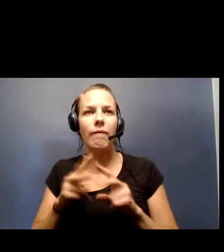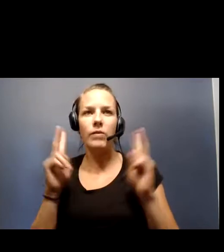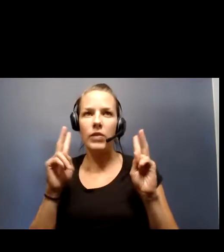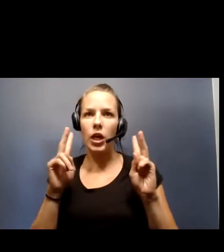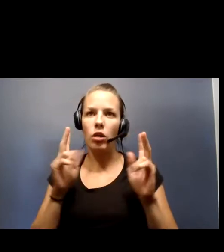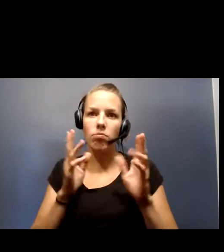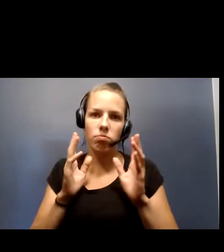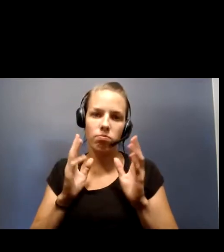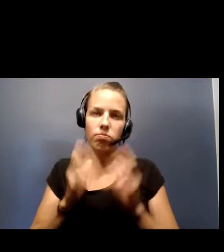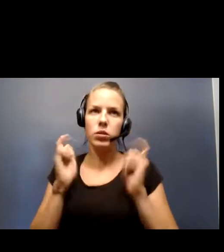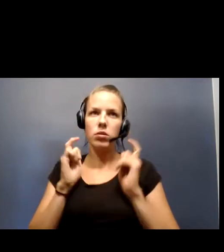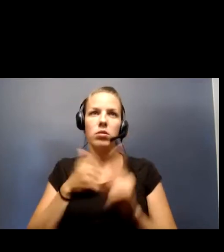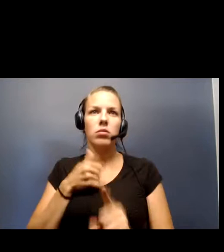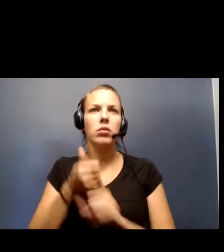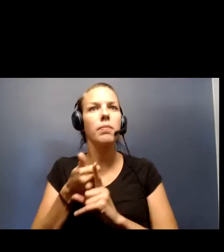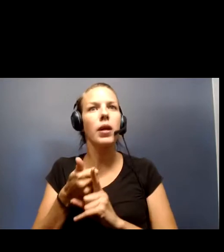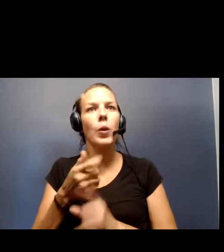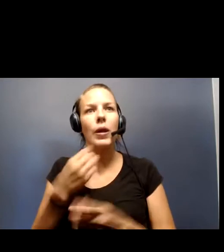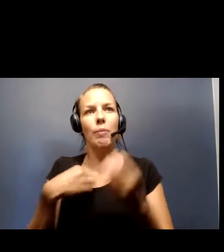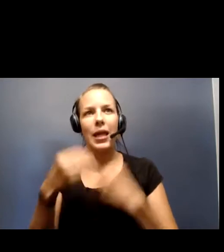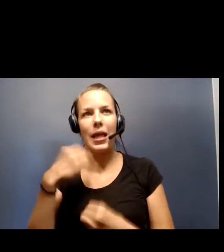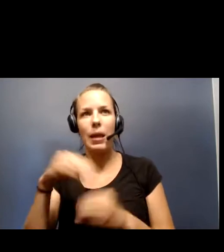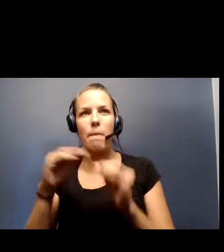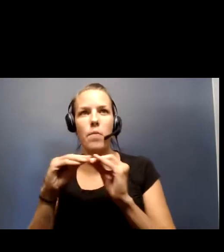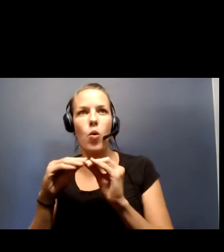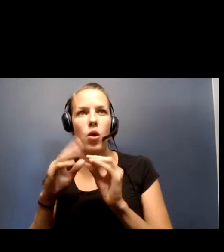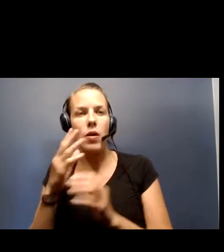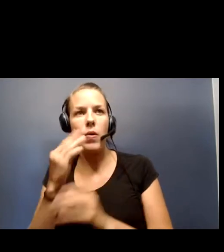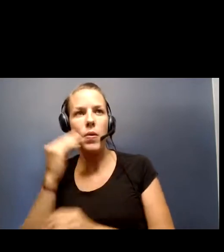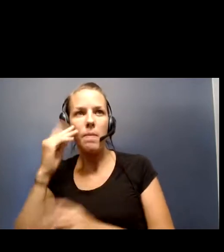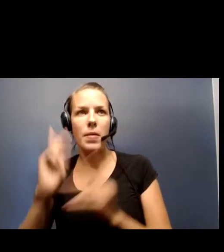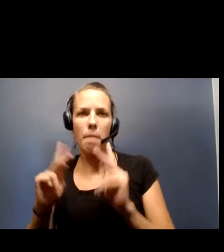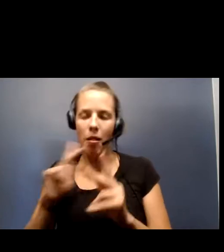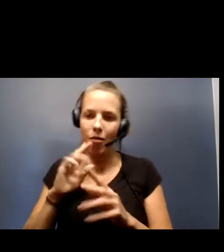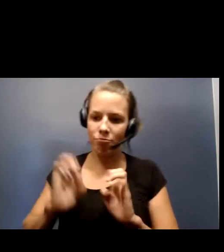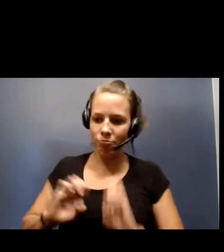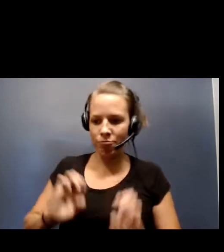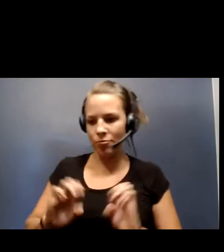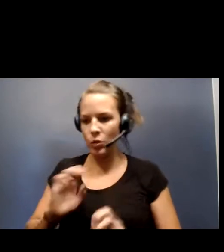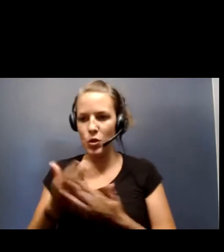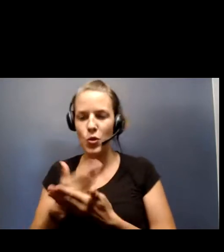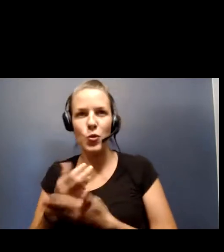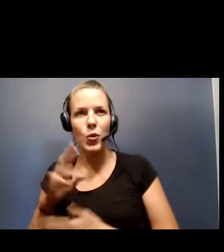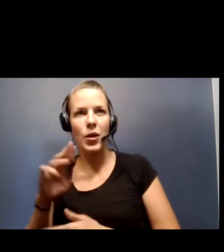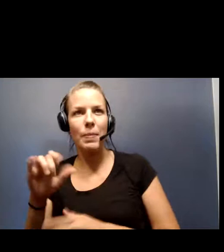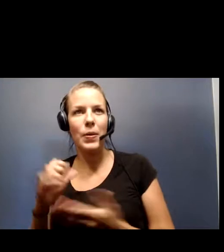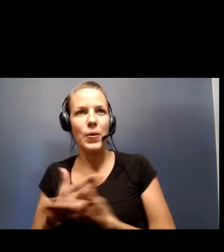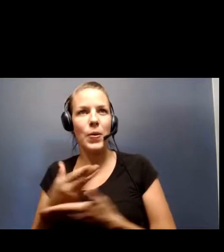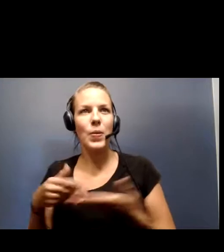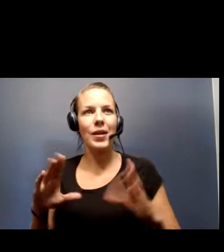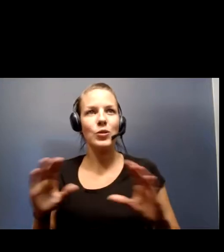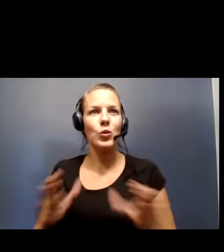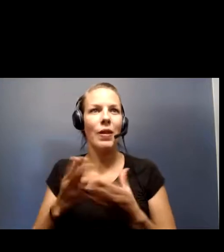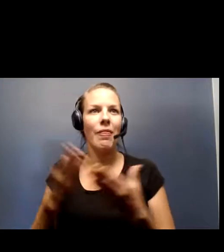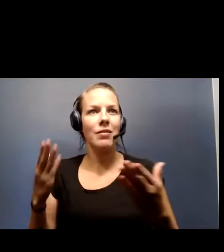impact. While we've been eating at home more, I think people have been experimenting with new recipes, find new ways to do things that